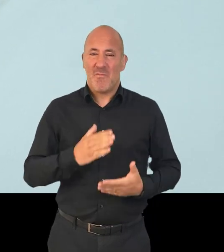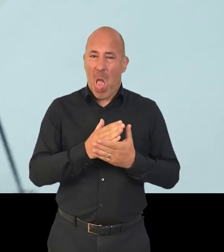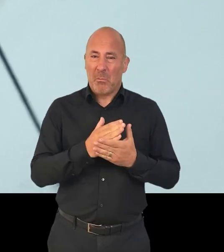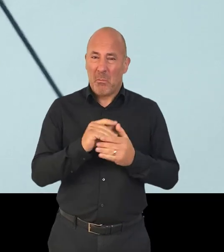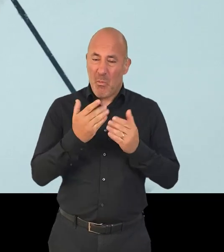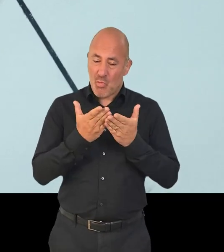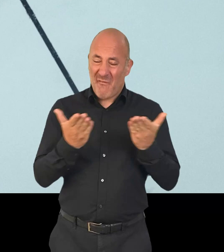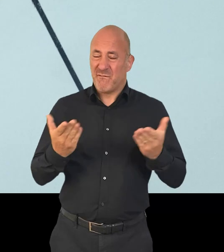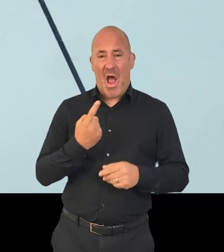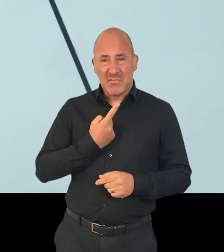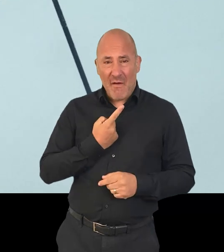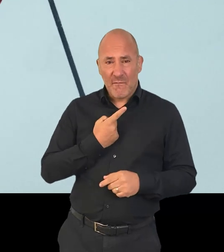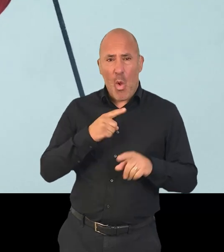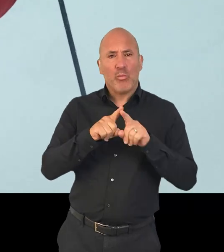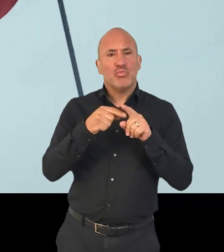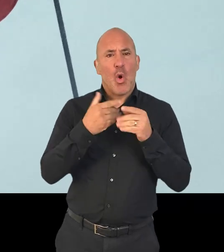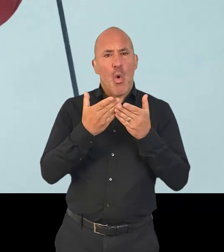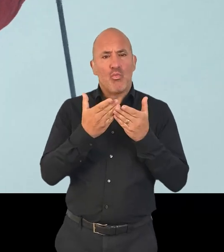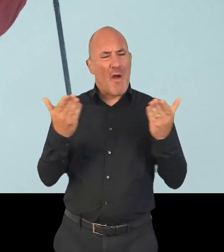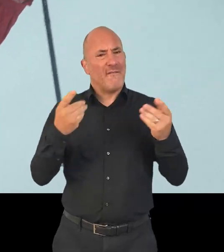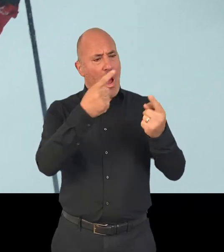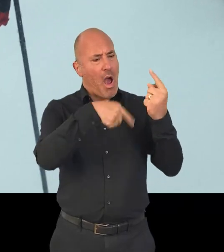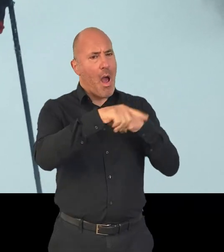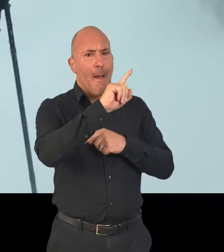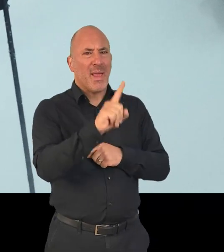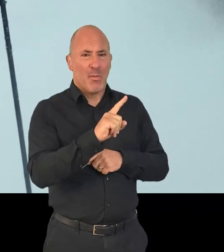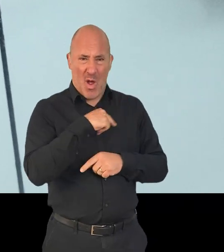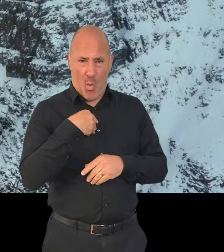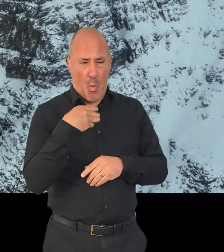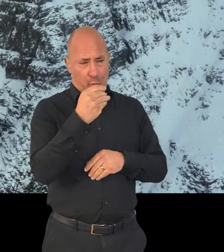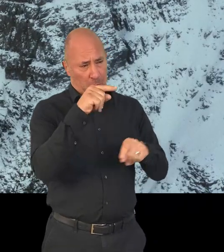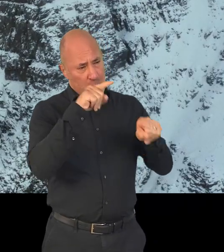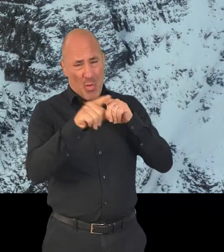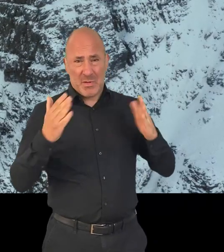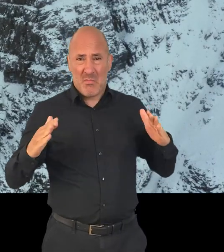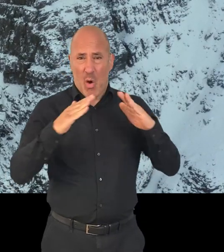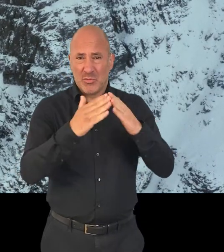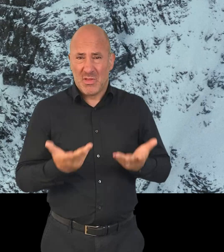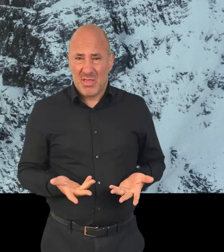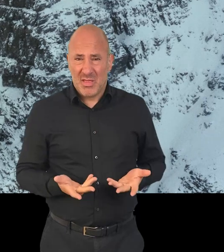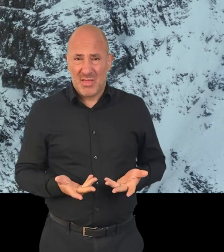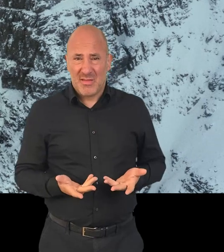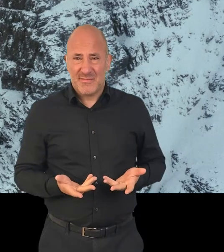That wasn't a fair thing to do to myself, but also it wasn't fair to the people that I spend time in the mountains